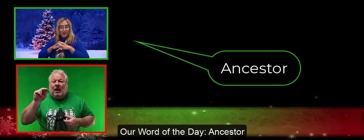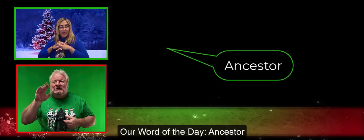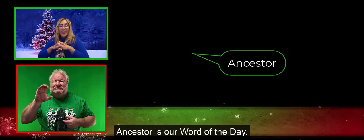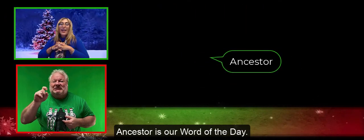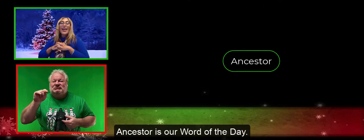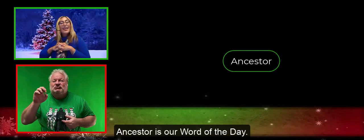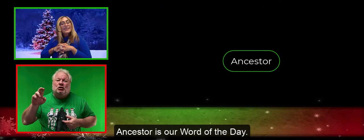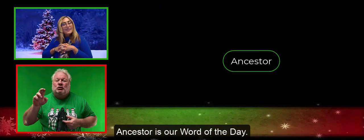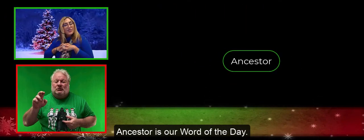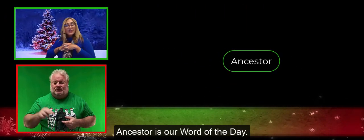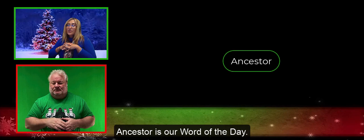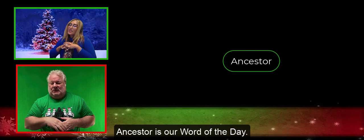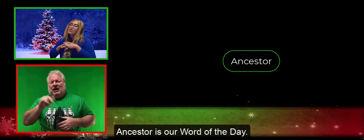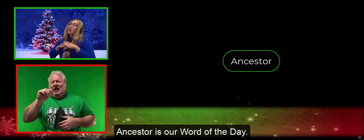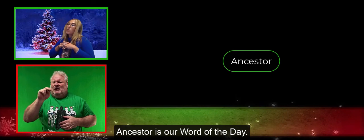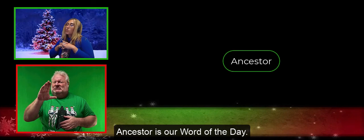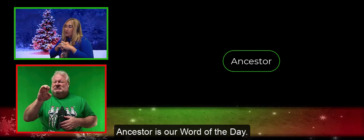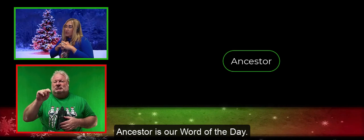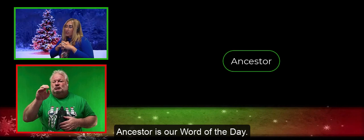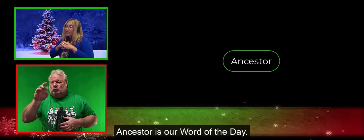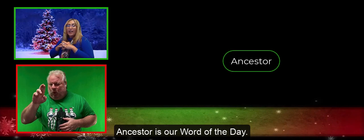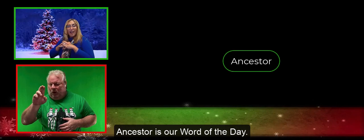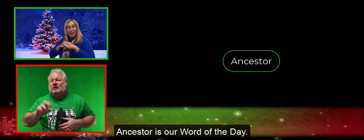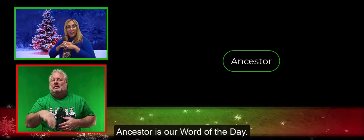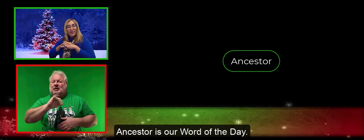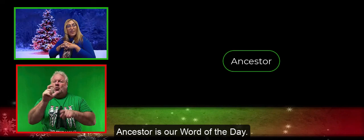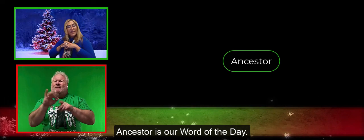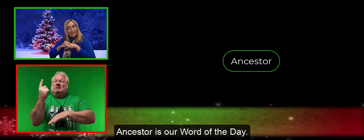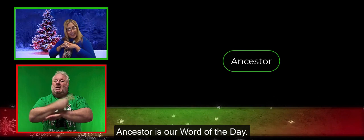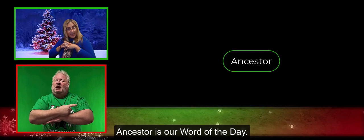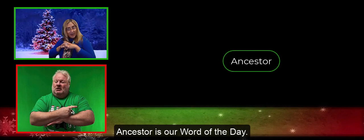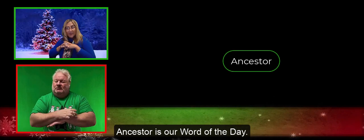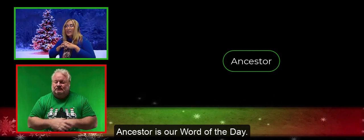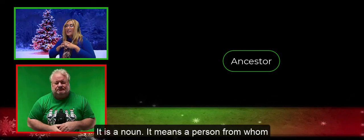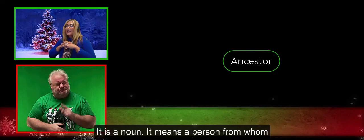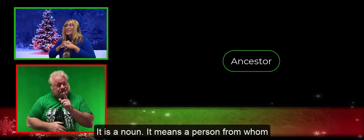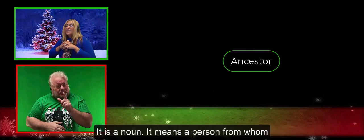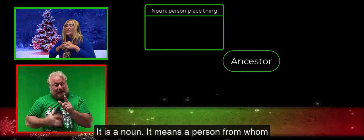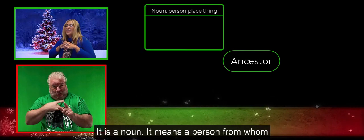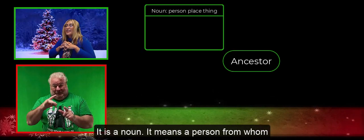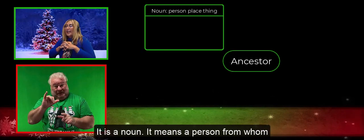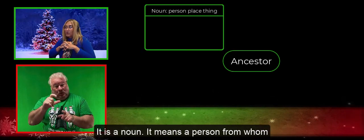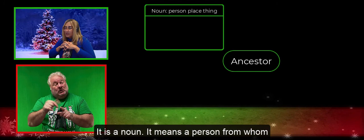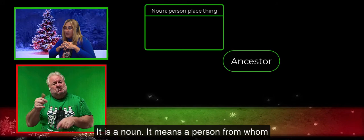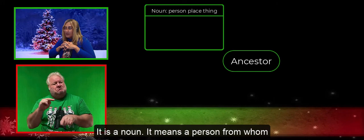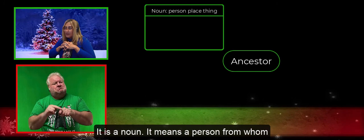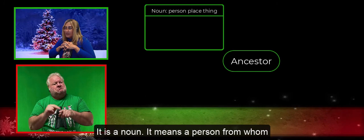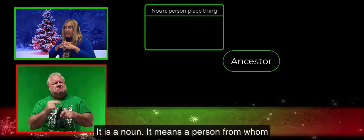ancestor. Ancestor is our word of the day. It is a